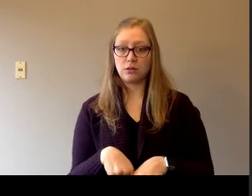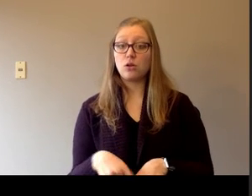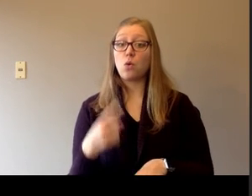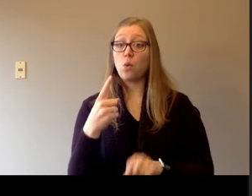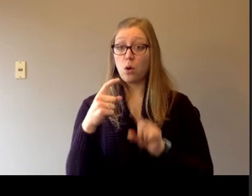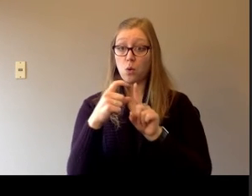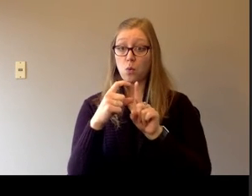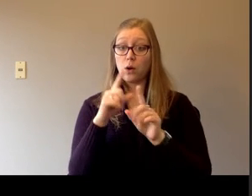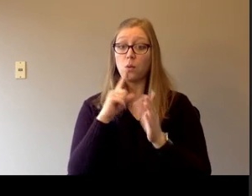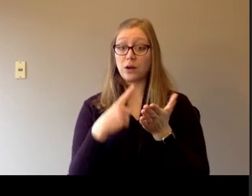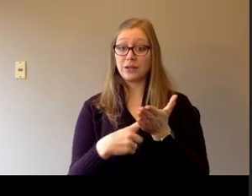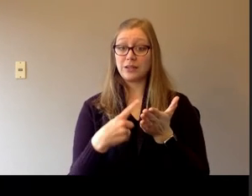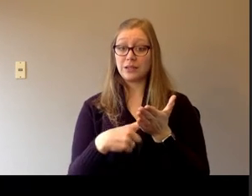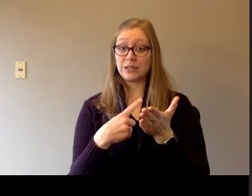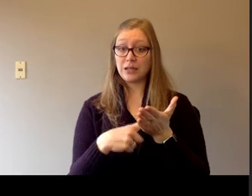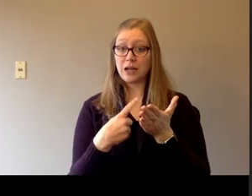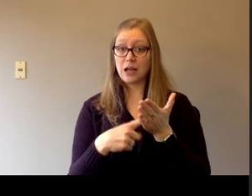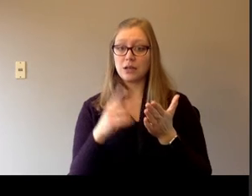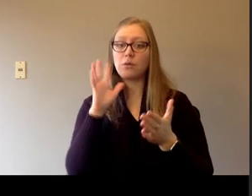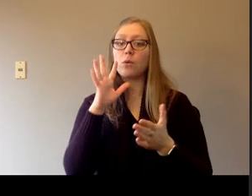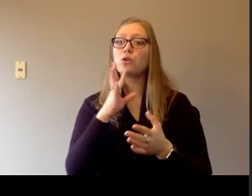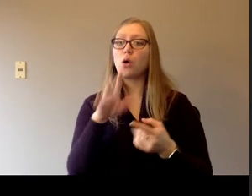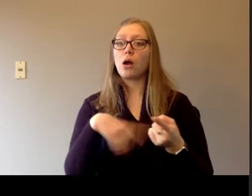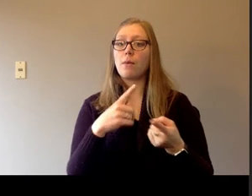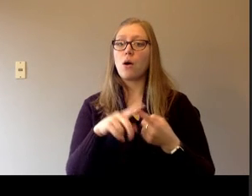is when we use the word remote.